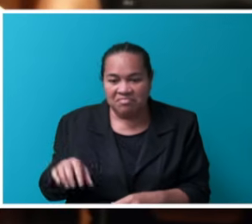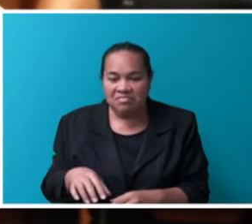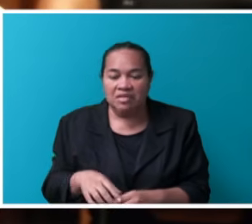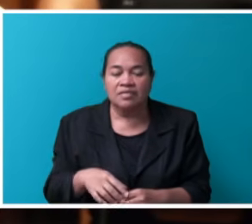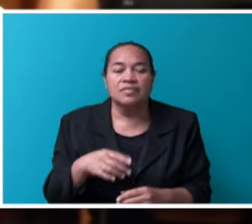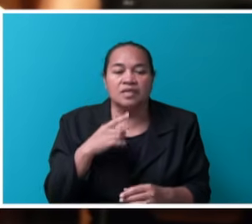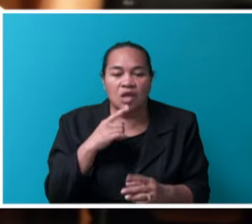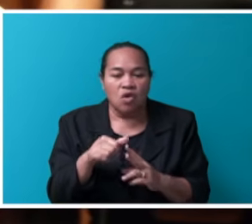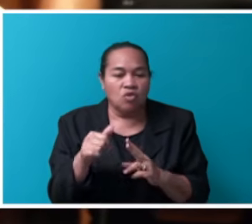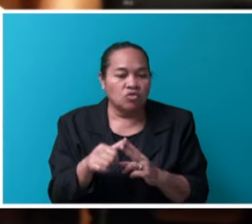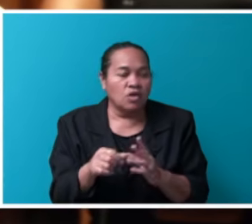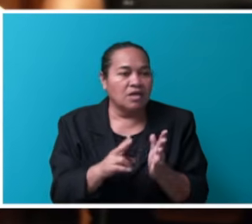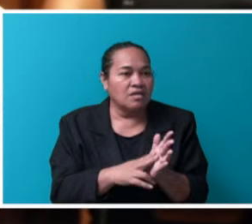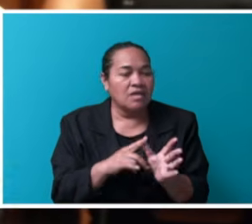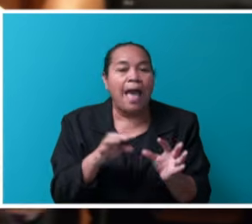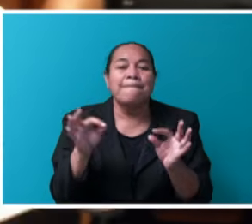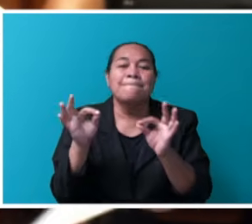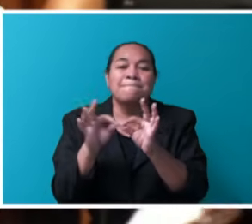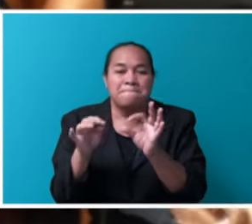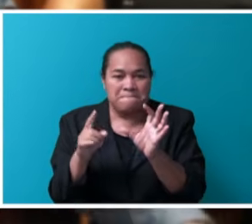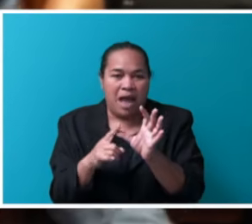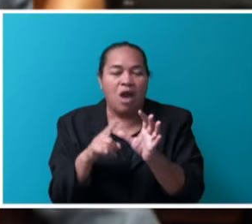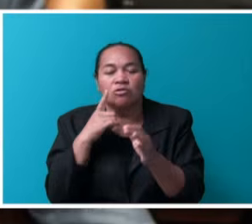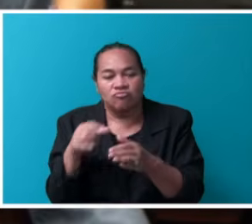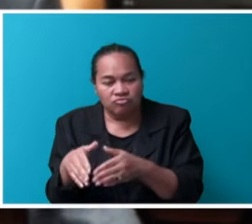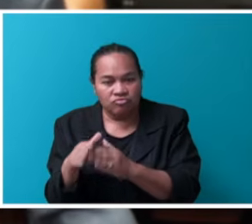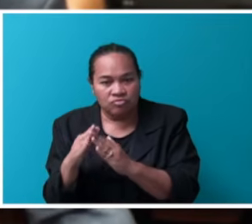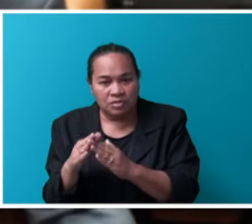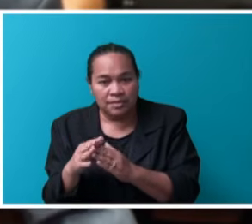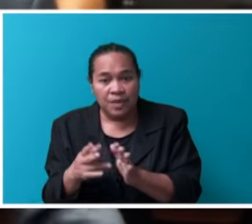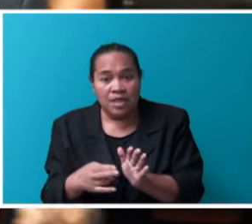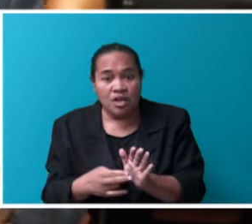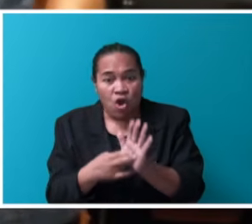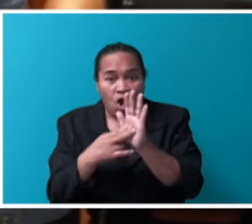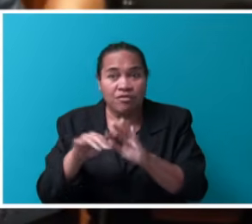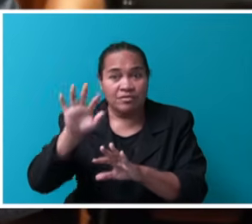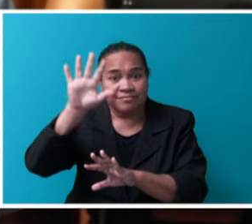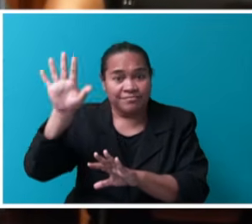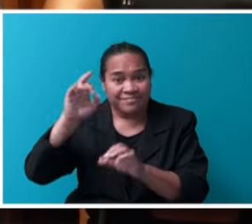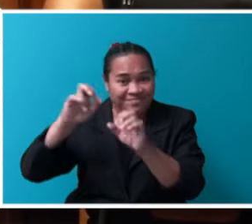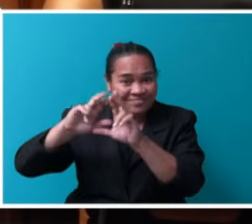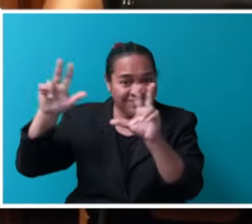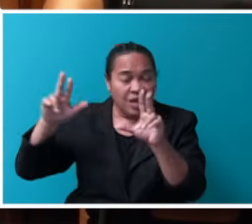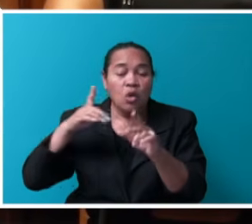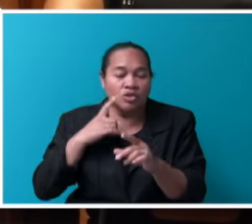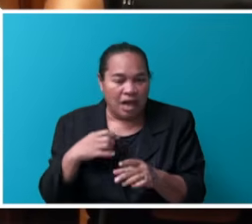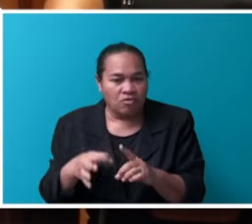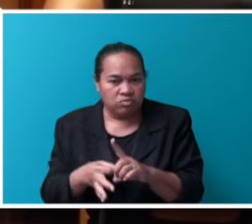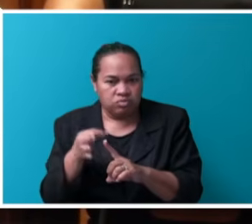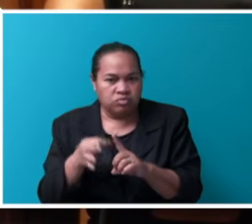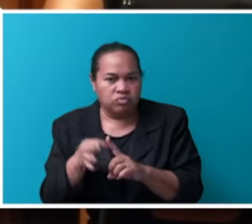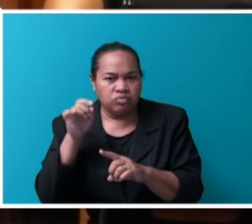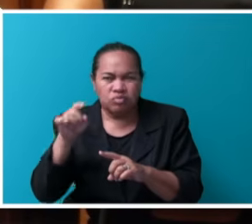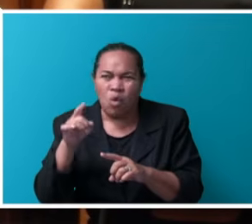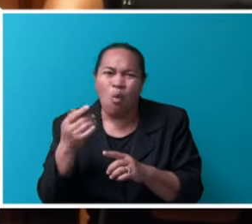and Varaidiva pump stations in Ba. In the Northern Division, we are upgrading the Benau water treatment plant as well